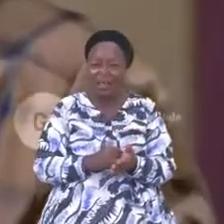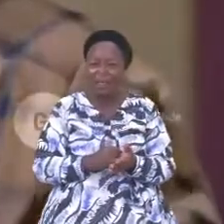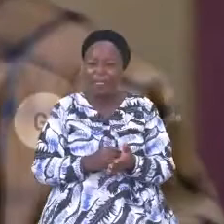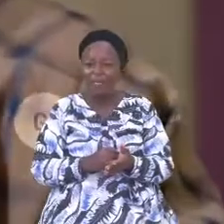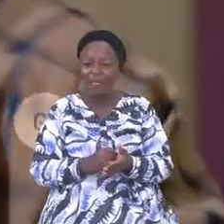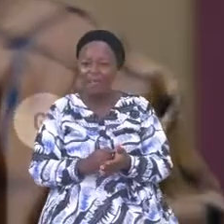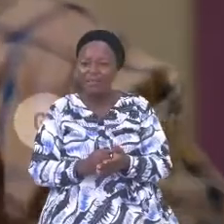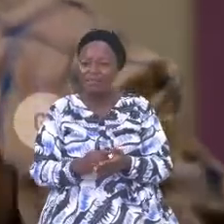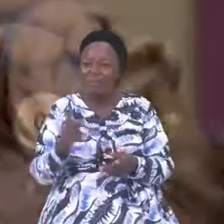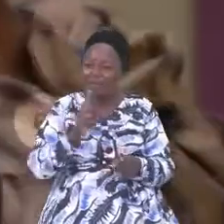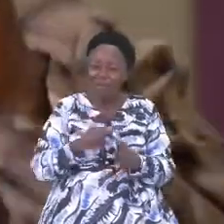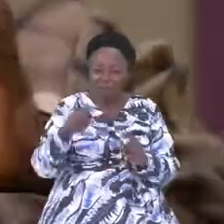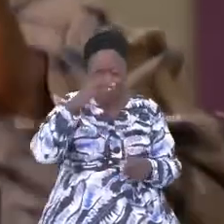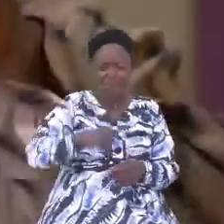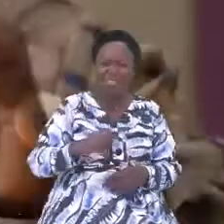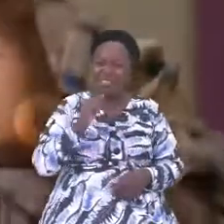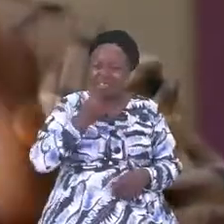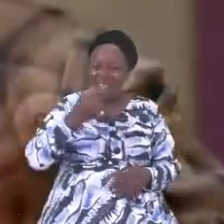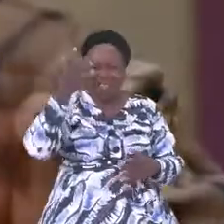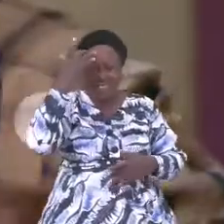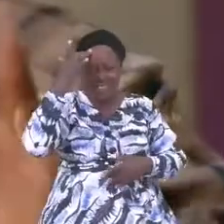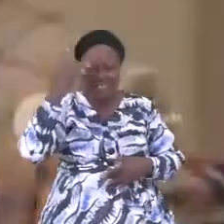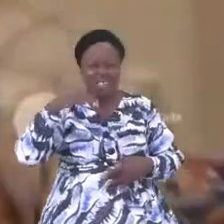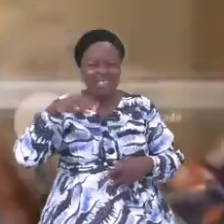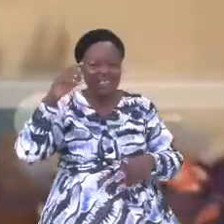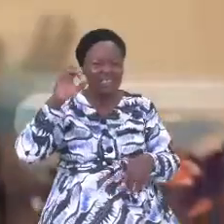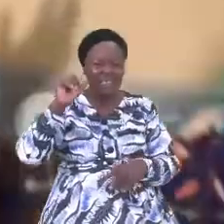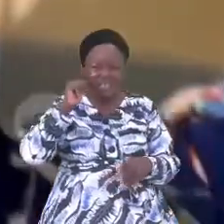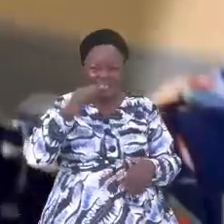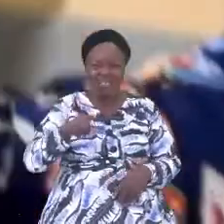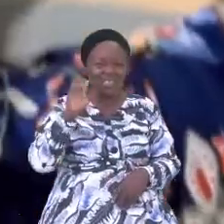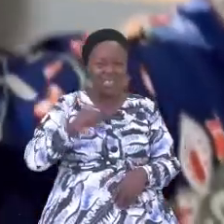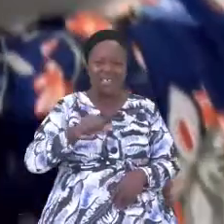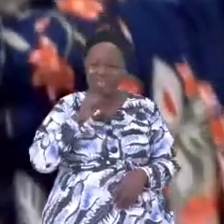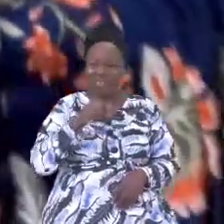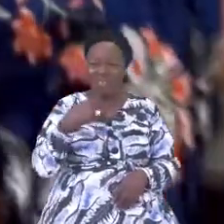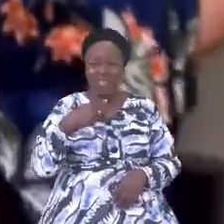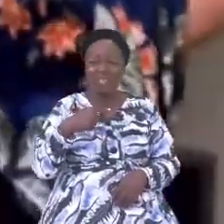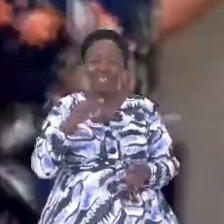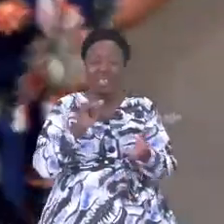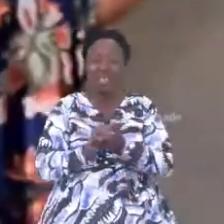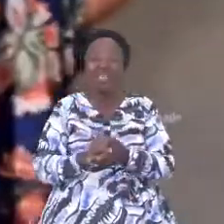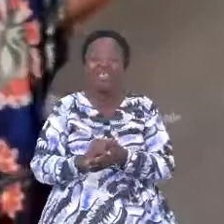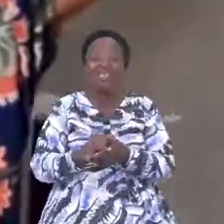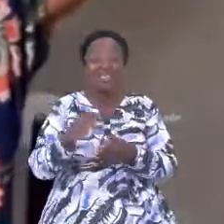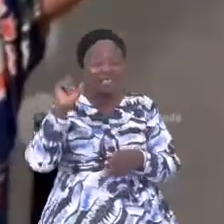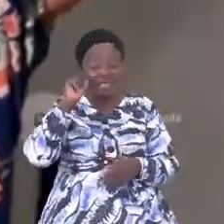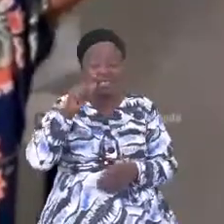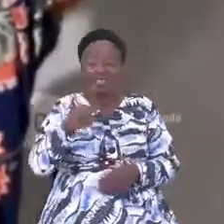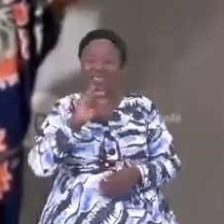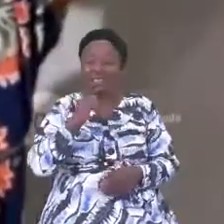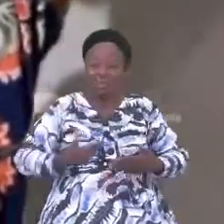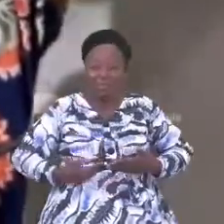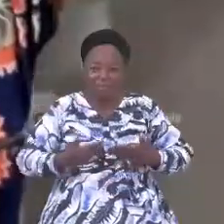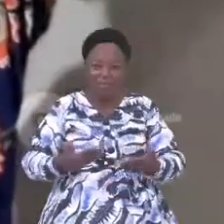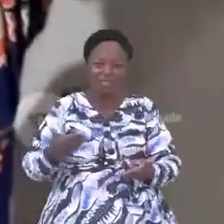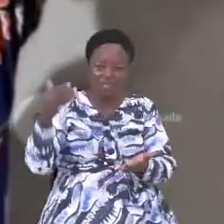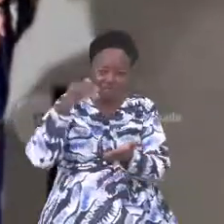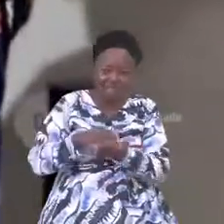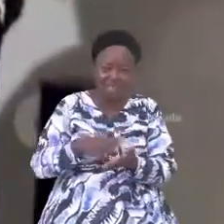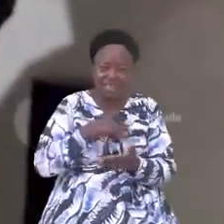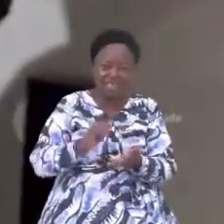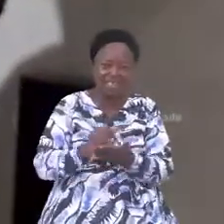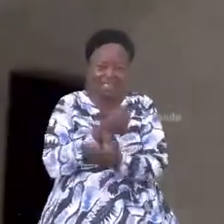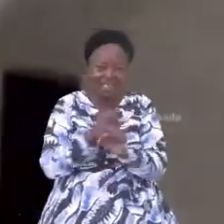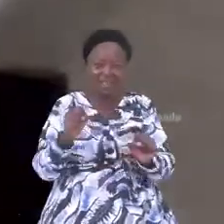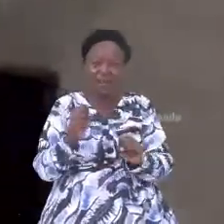time she was sick, I could not really say she was in the Lord. It was in the course of this crisis that by the grace of God, I mean, God has been